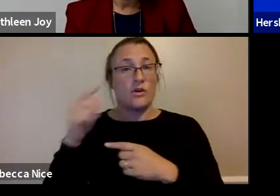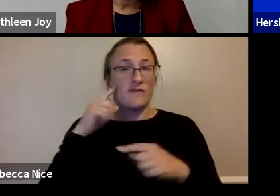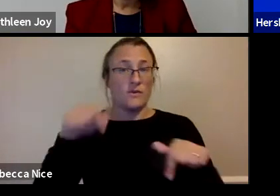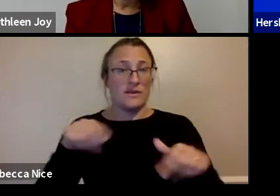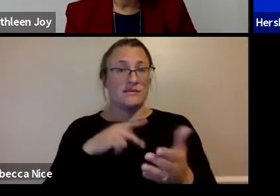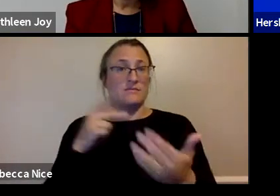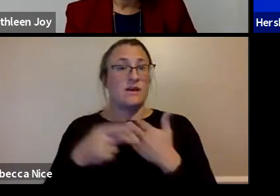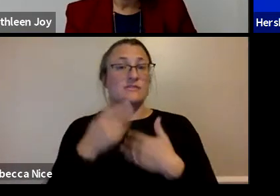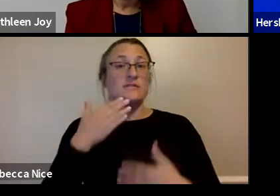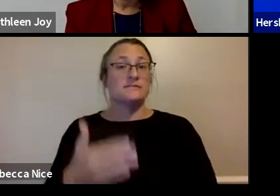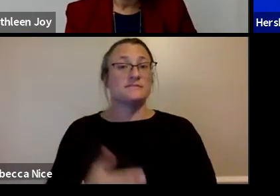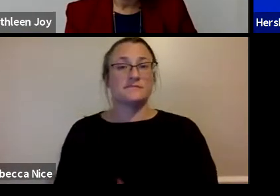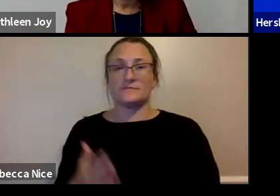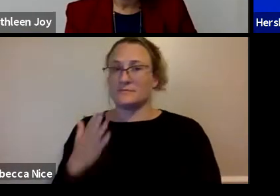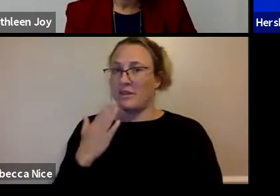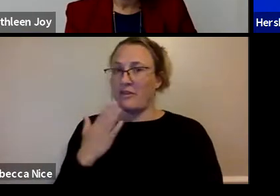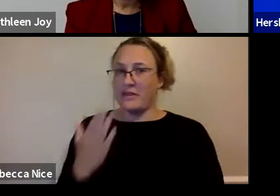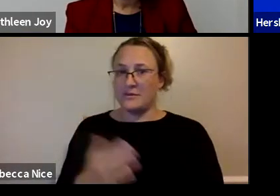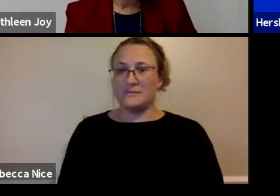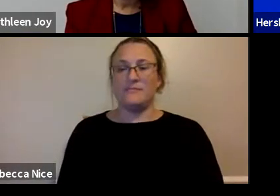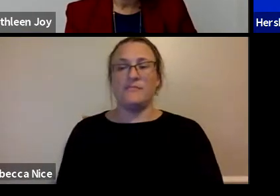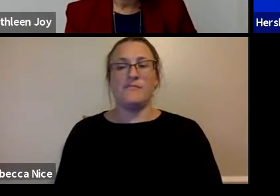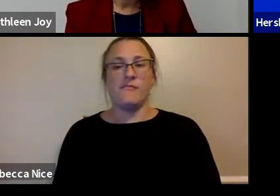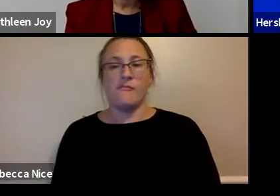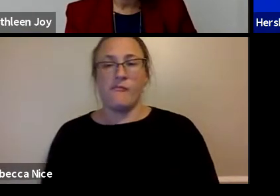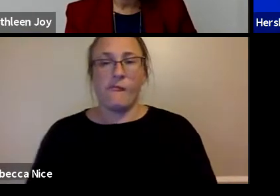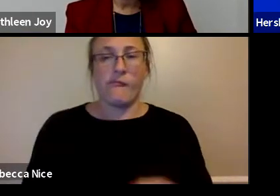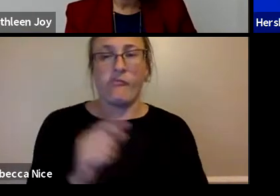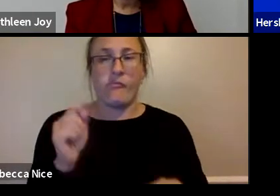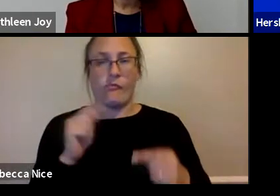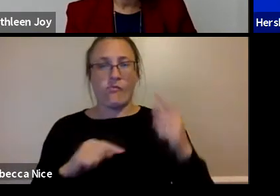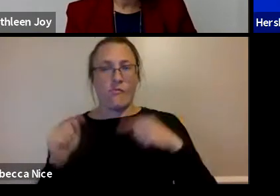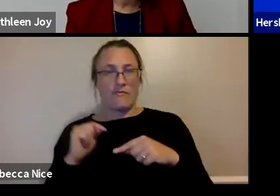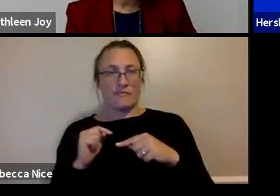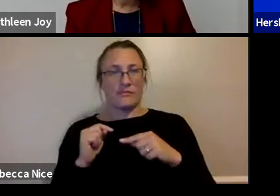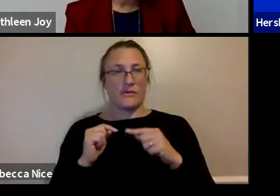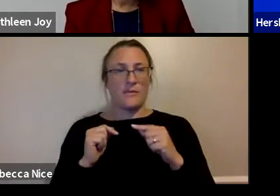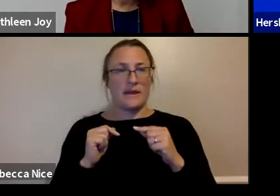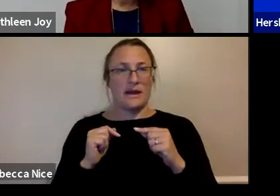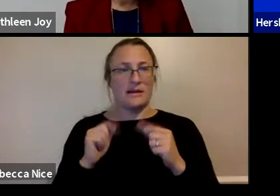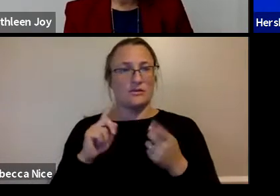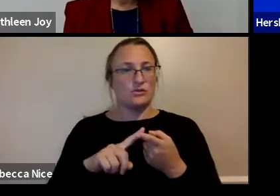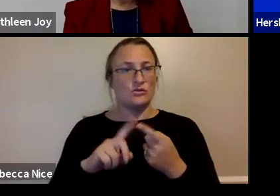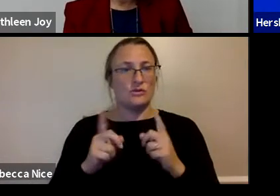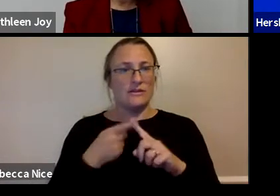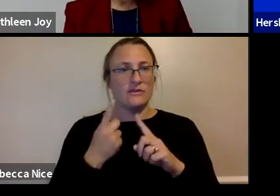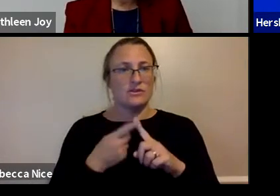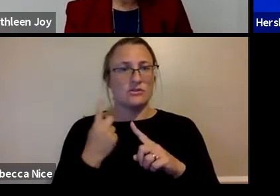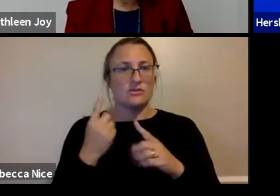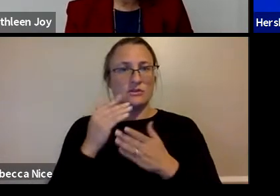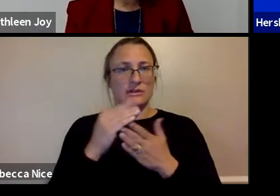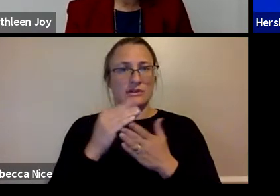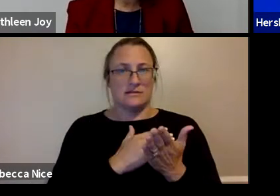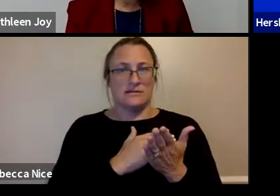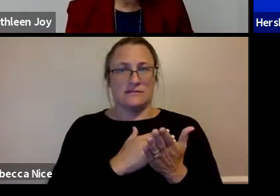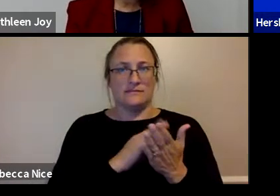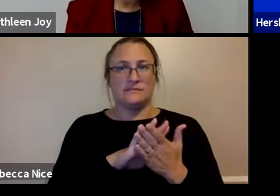project. Thank you, Ileana. Okay. I'll go back to our original list.